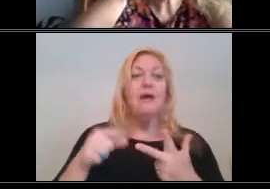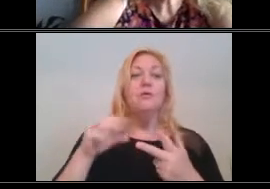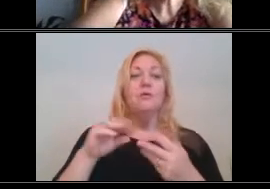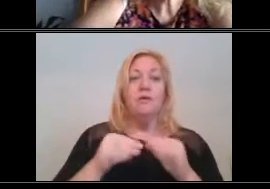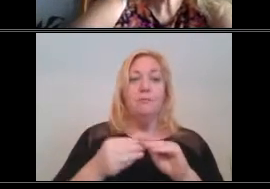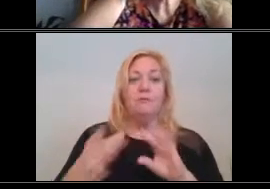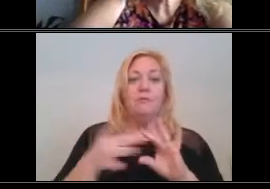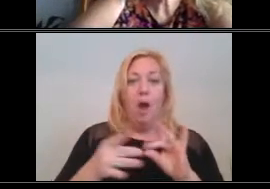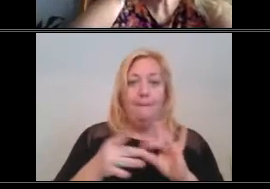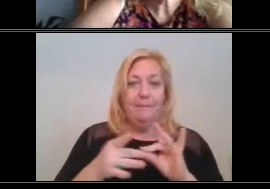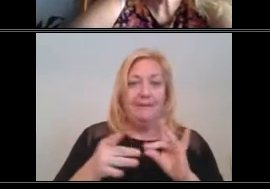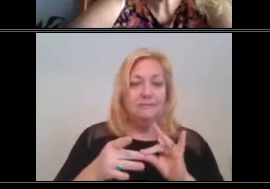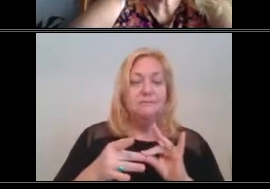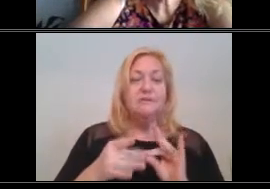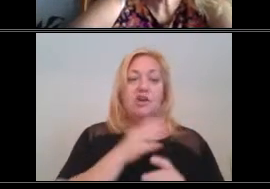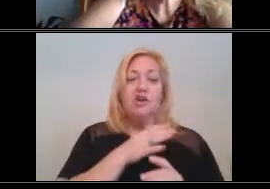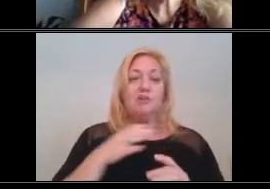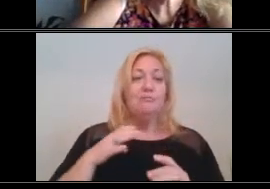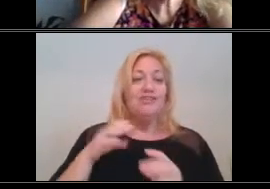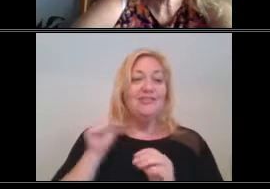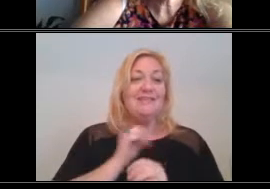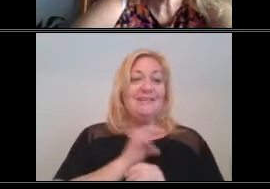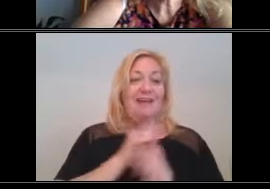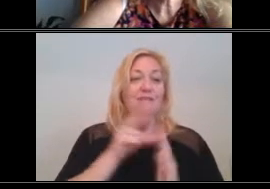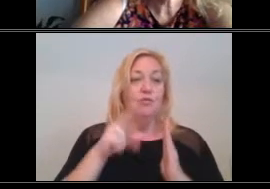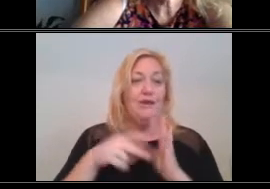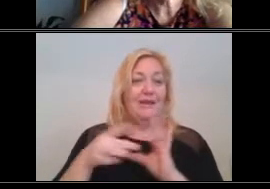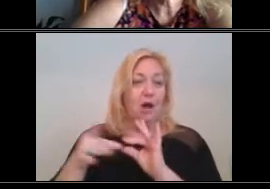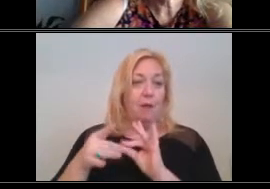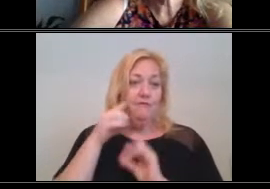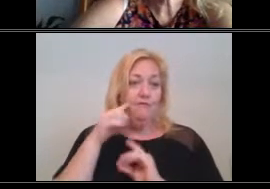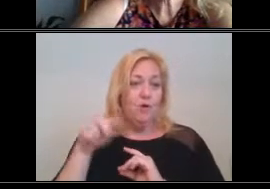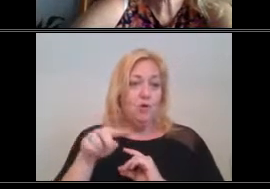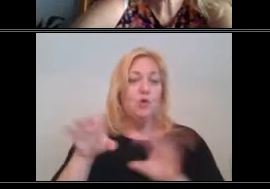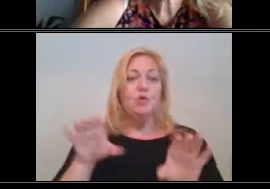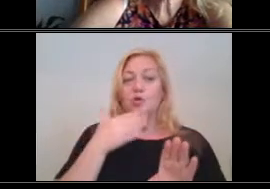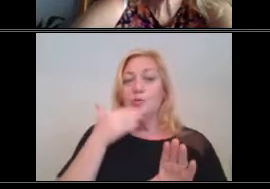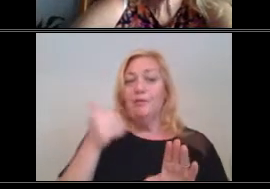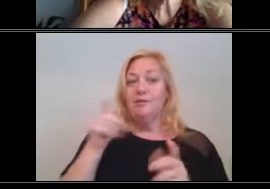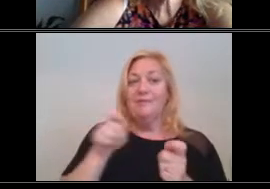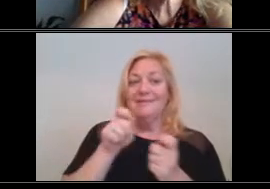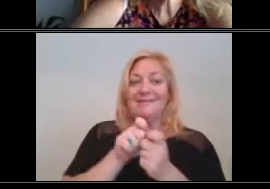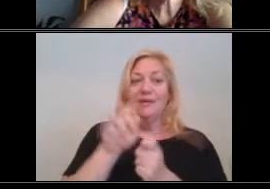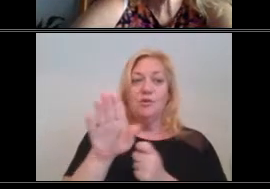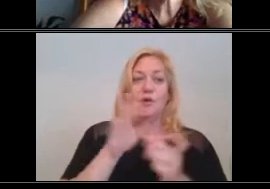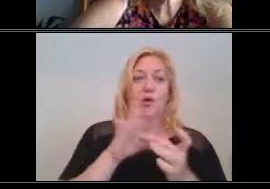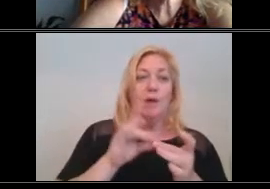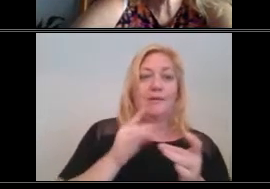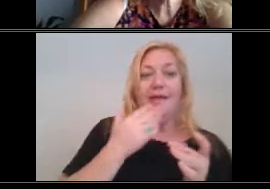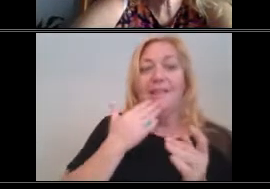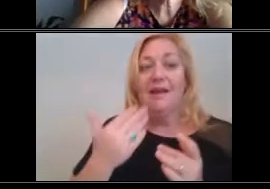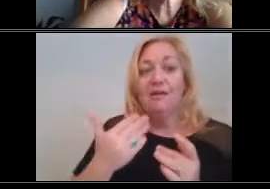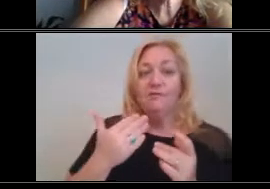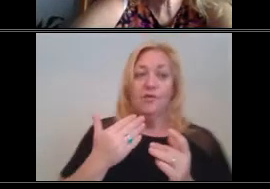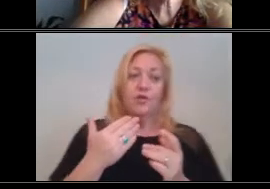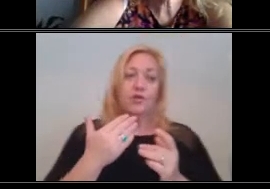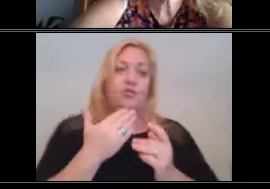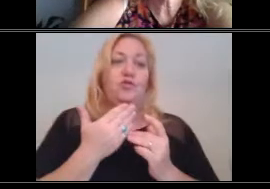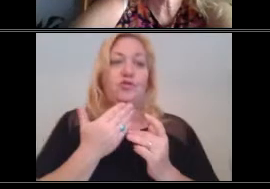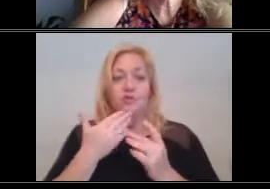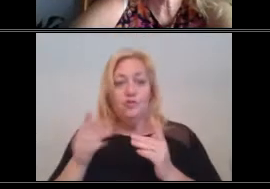comment. Commission staff will read the comment on your behalf. Please do your best to be concise with your comments. Thank you for joining us today. We know your